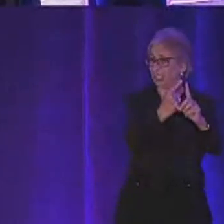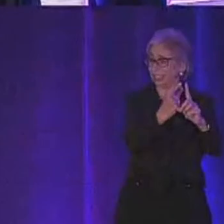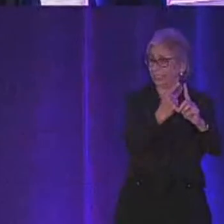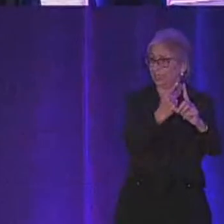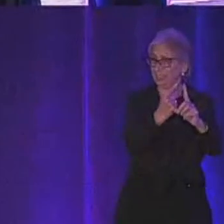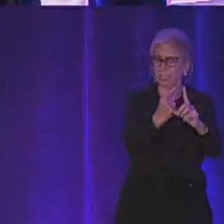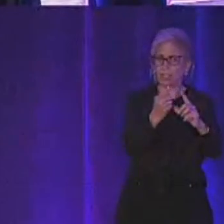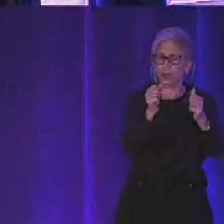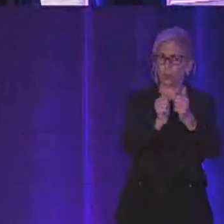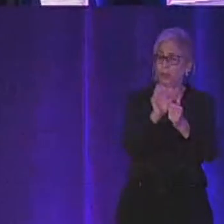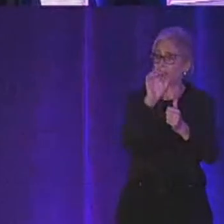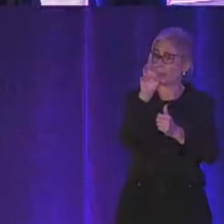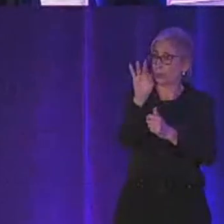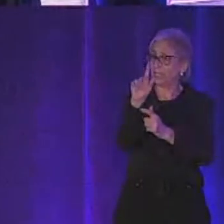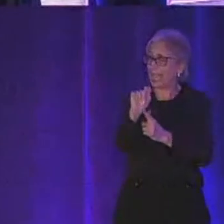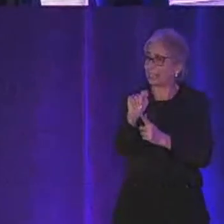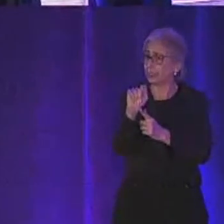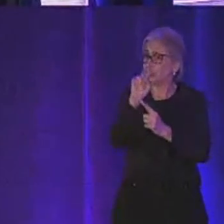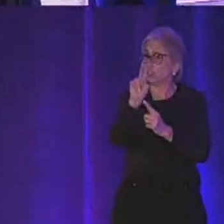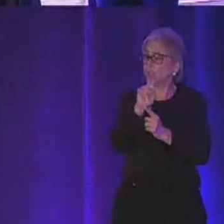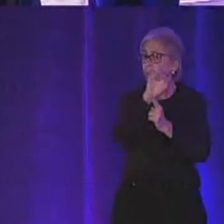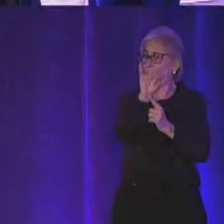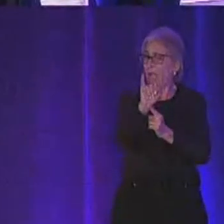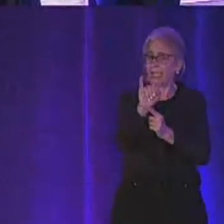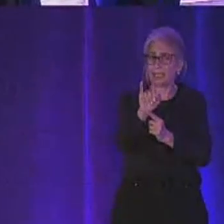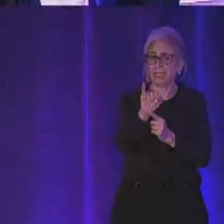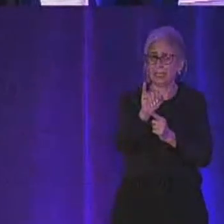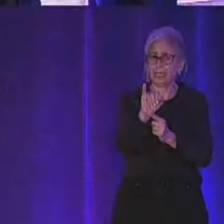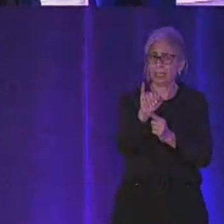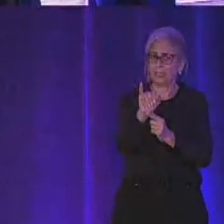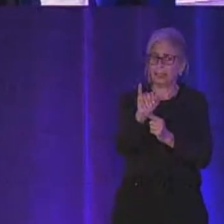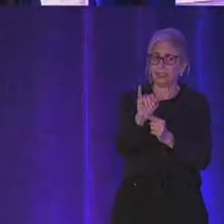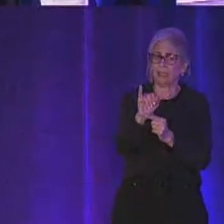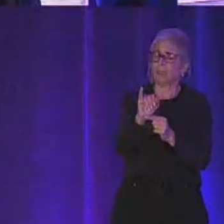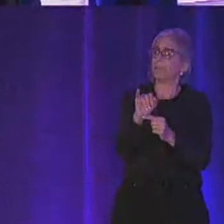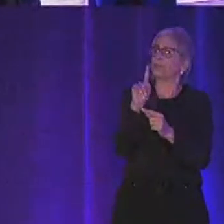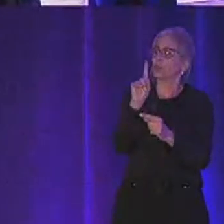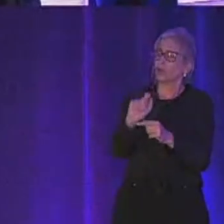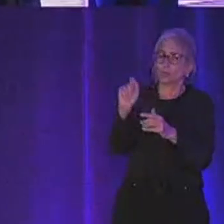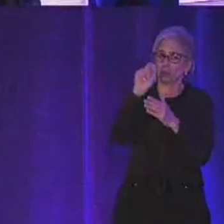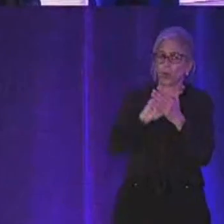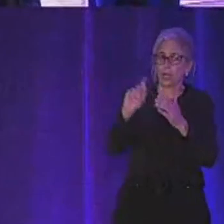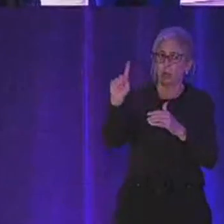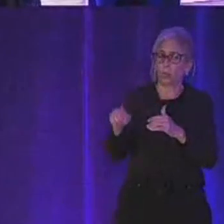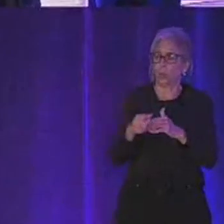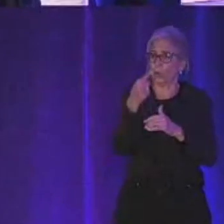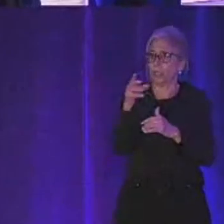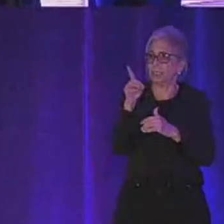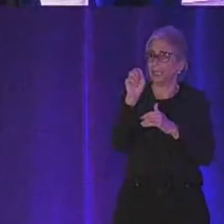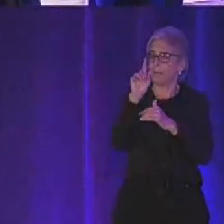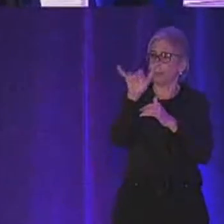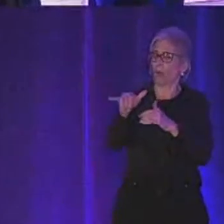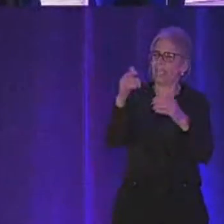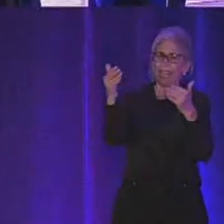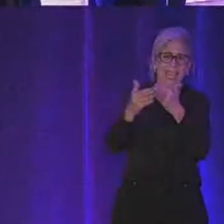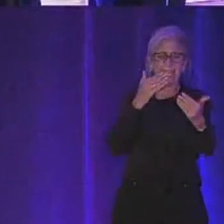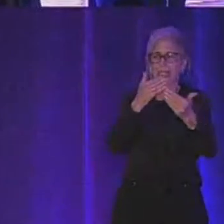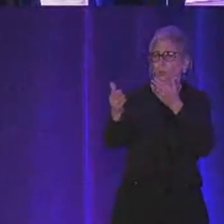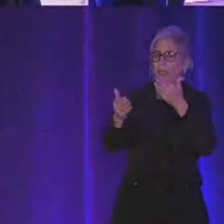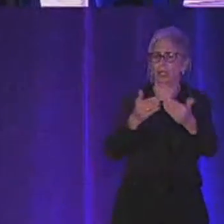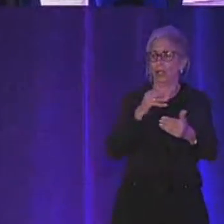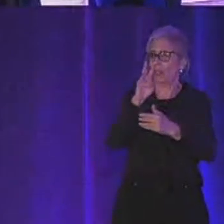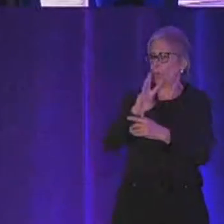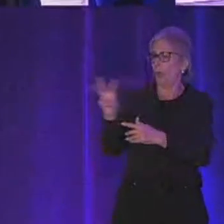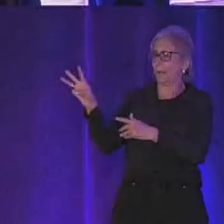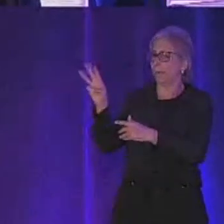with something like React, with a UI abstraction, is enabling this use case of write once, deploy anywhere, be it the web with React or be